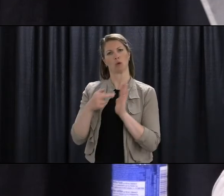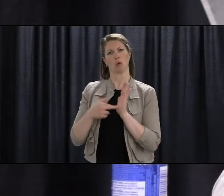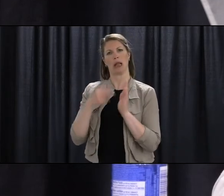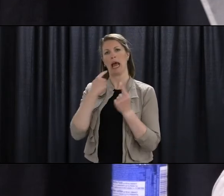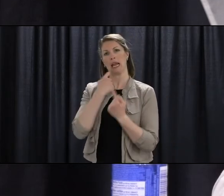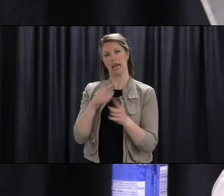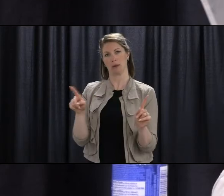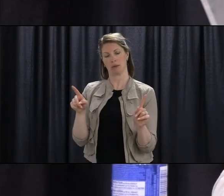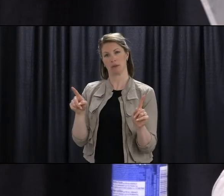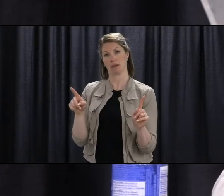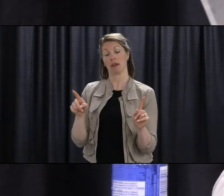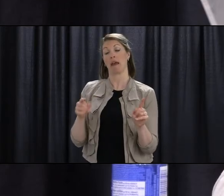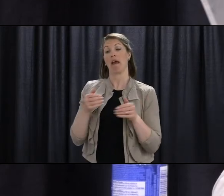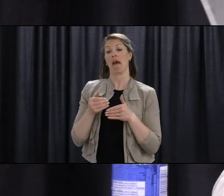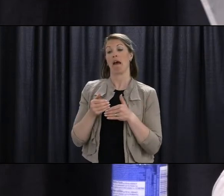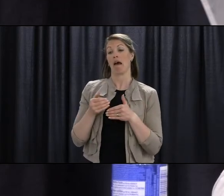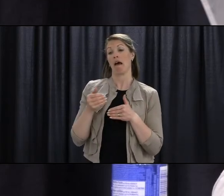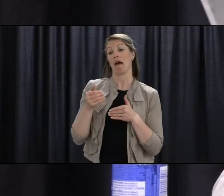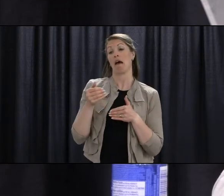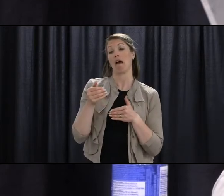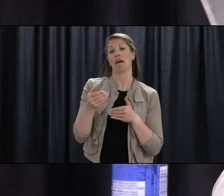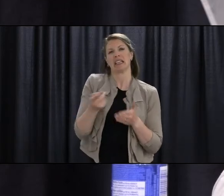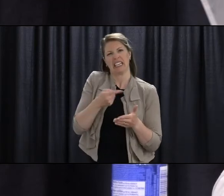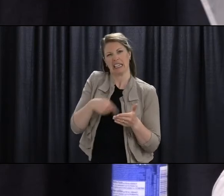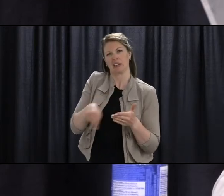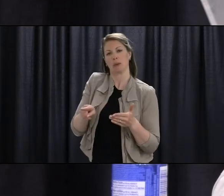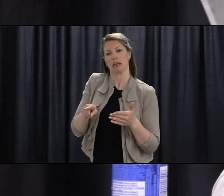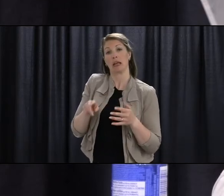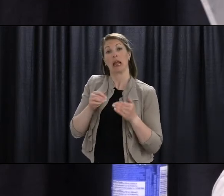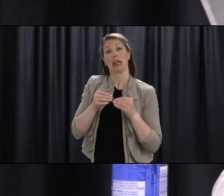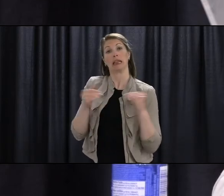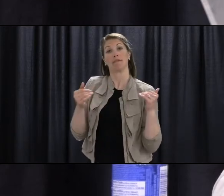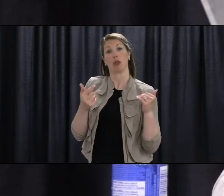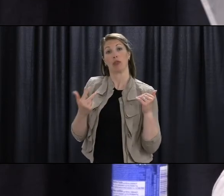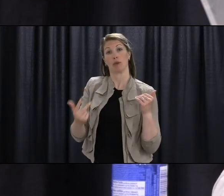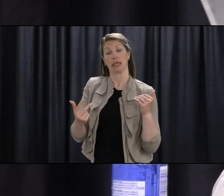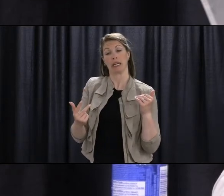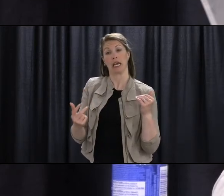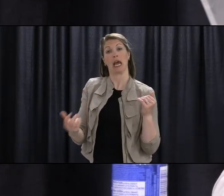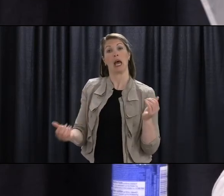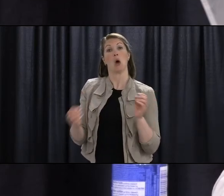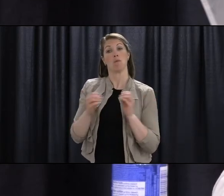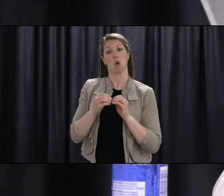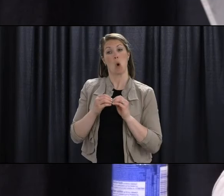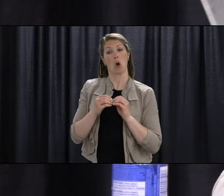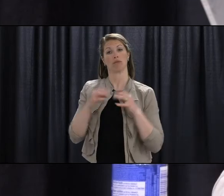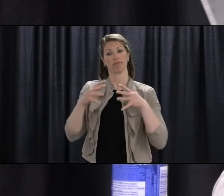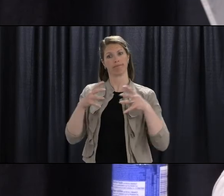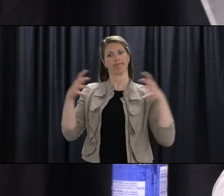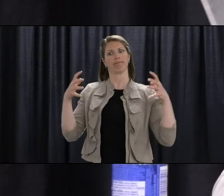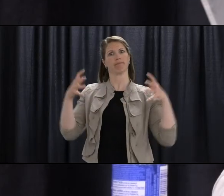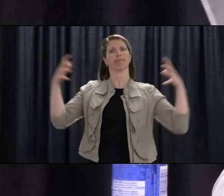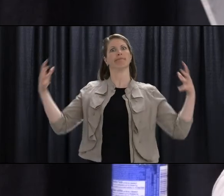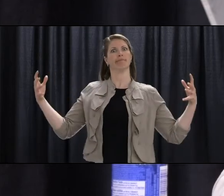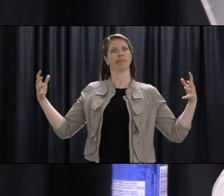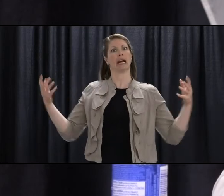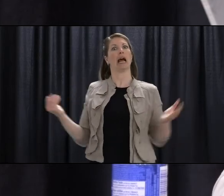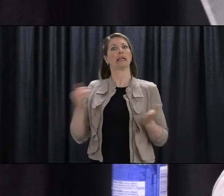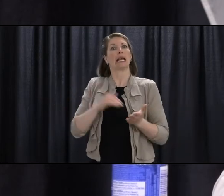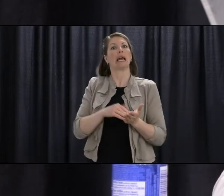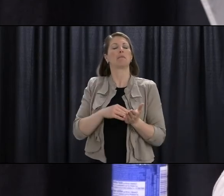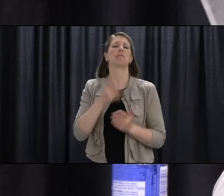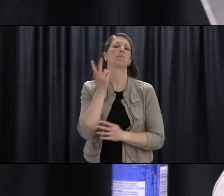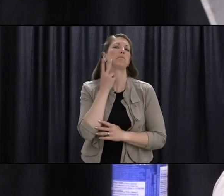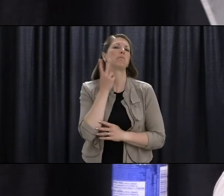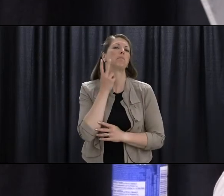Throughout level 3 as to how that may be able to be expanded. But it will depend on what